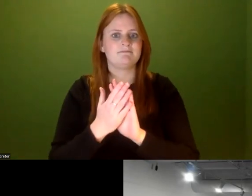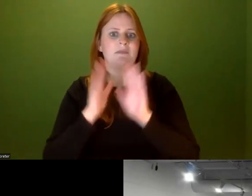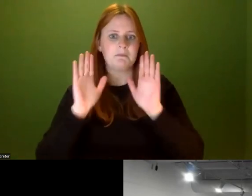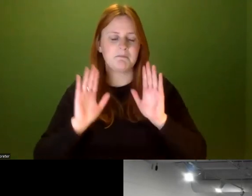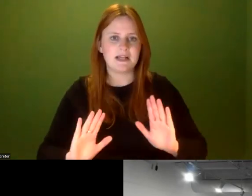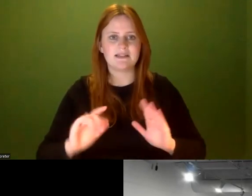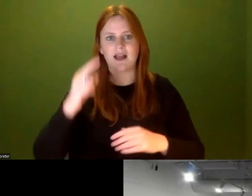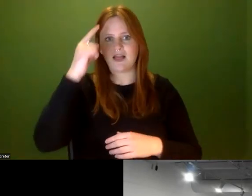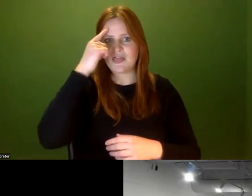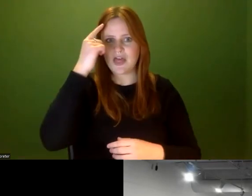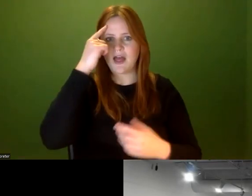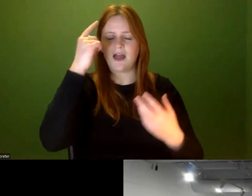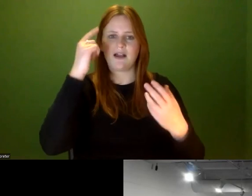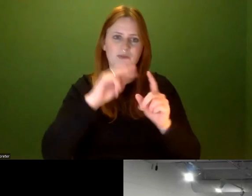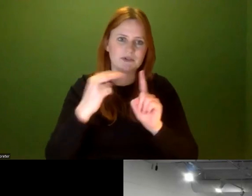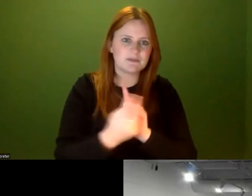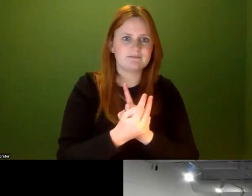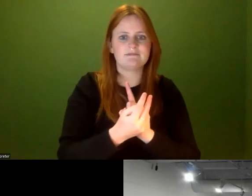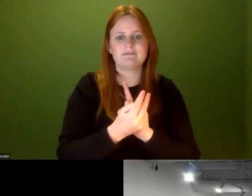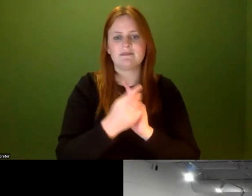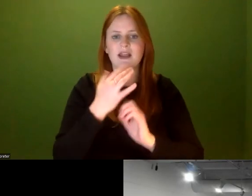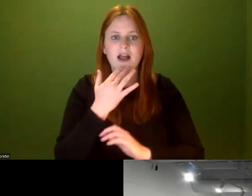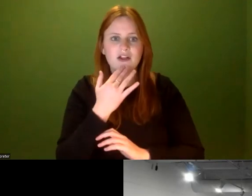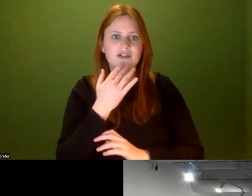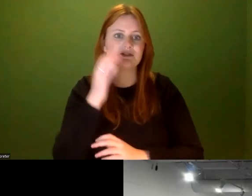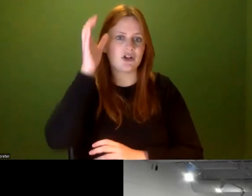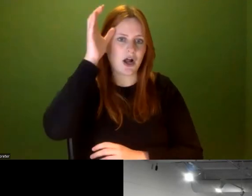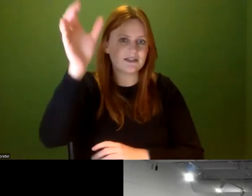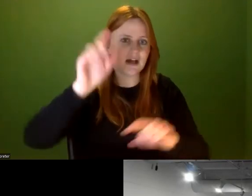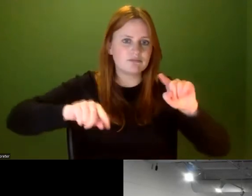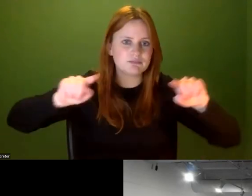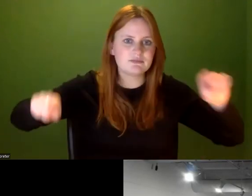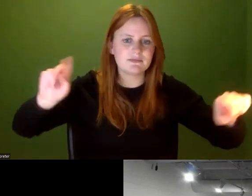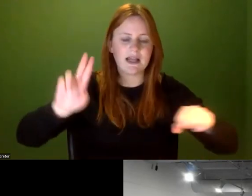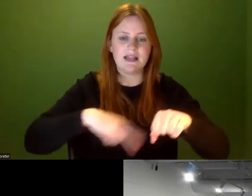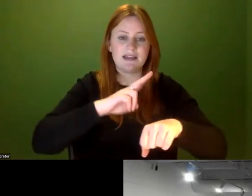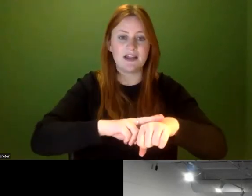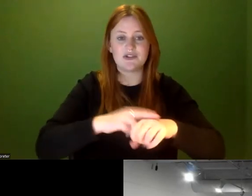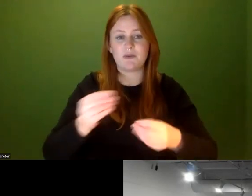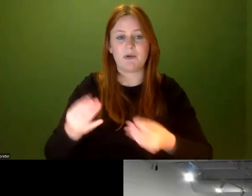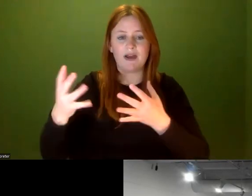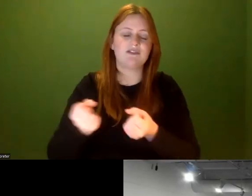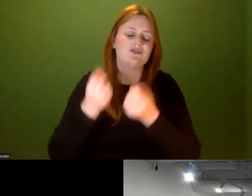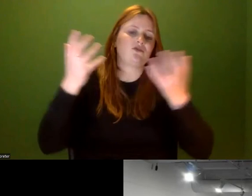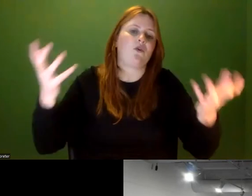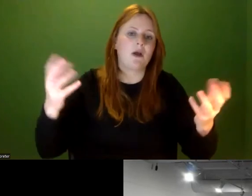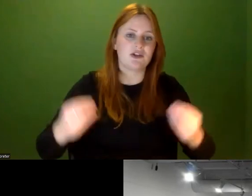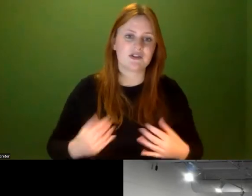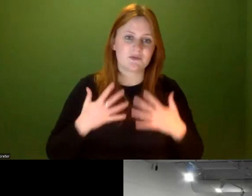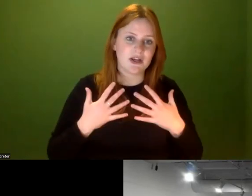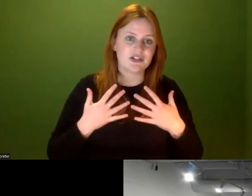thought-provoking surfaces, forms, colors, and concepts. Nature provides such a bounty of subject matter and inspiration, and your work reflects